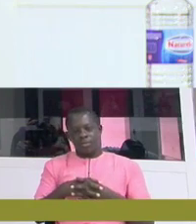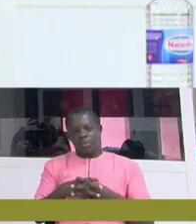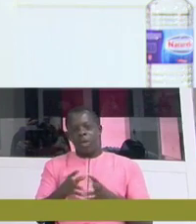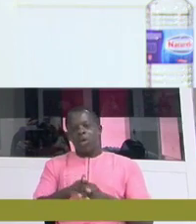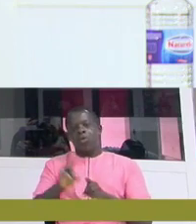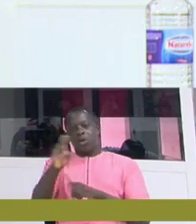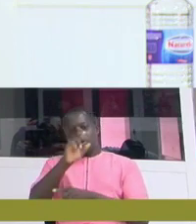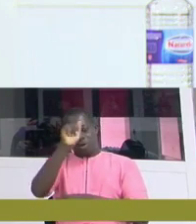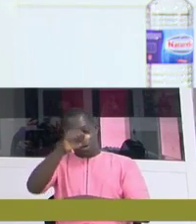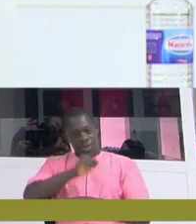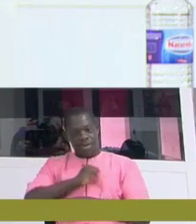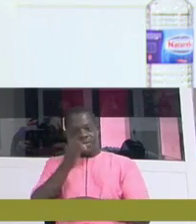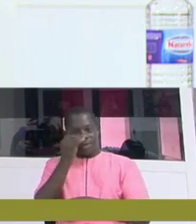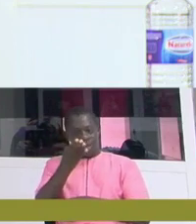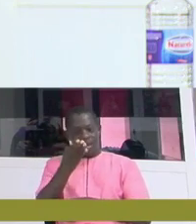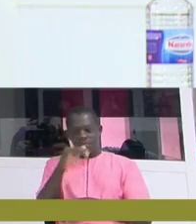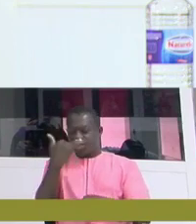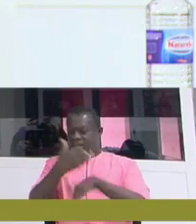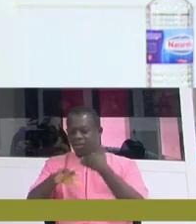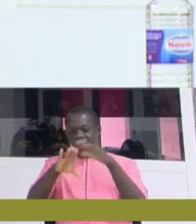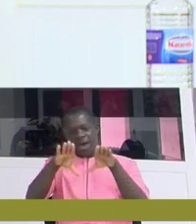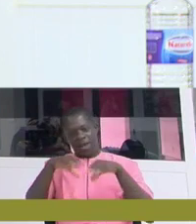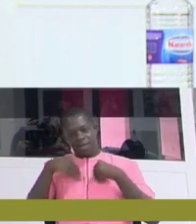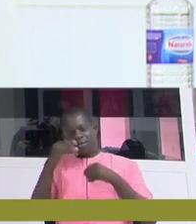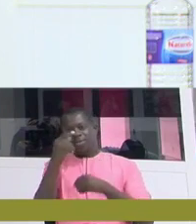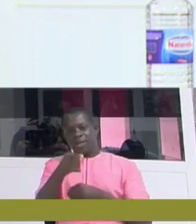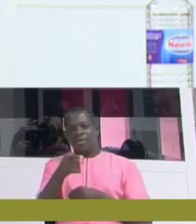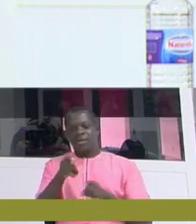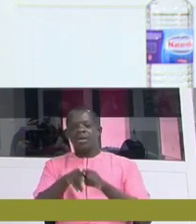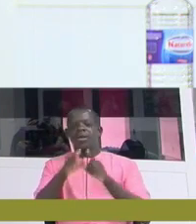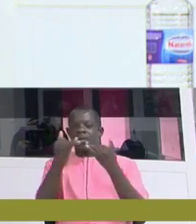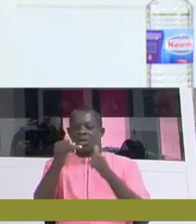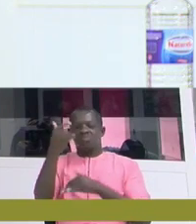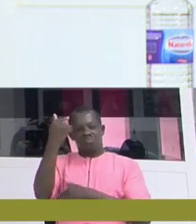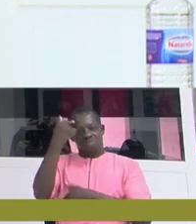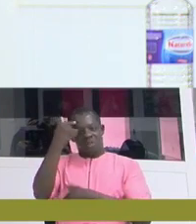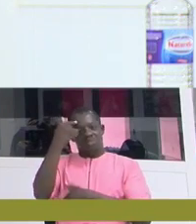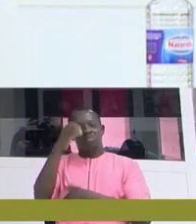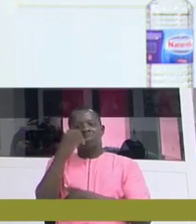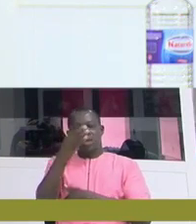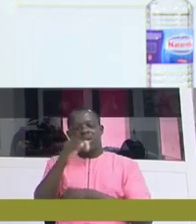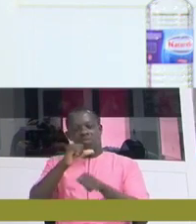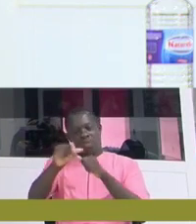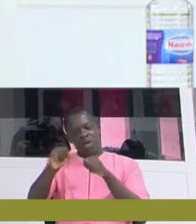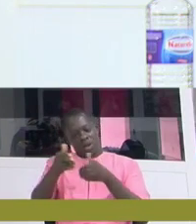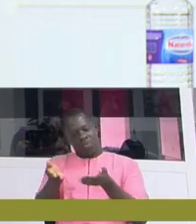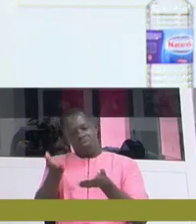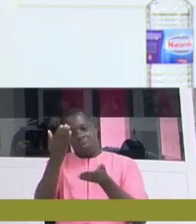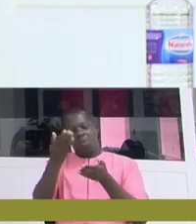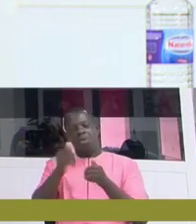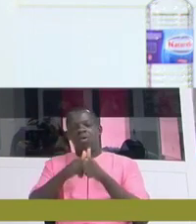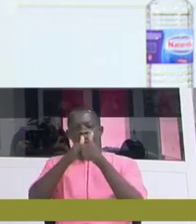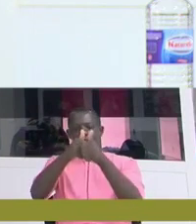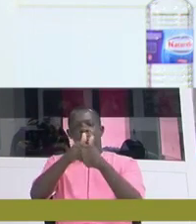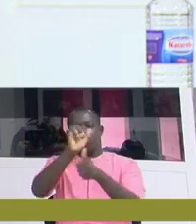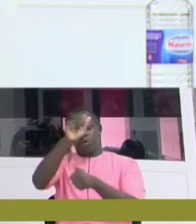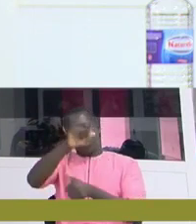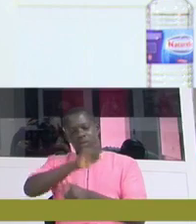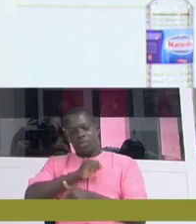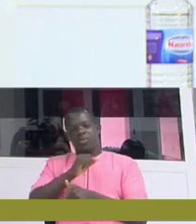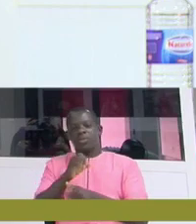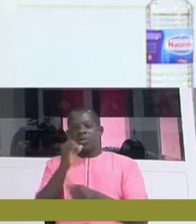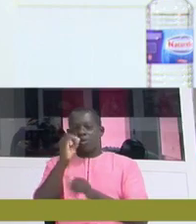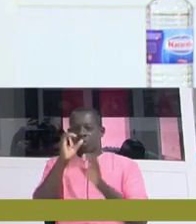what you are saying, I will not take it. He said, then go after problem, him. Problem there is no